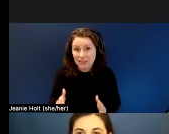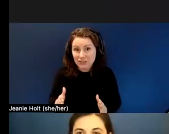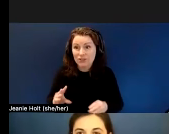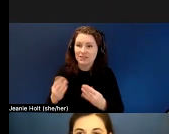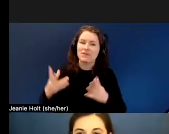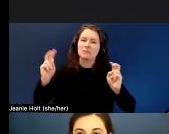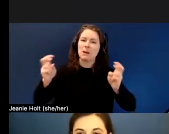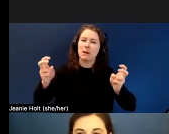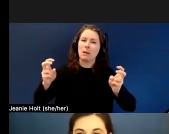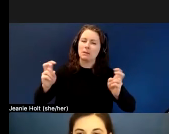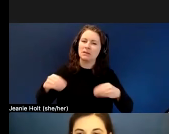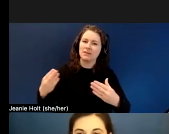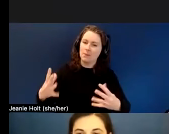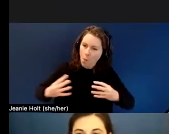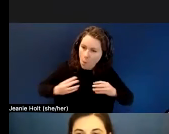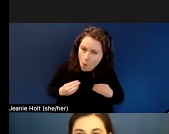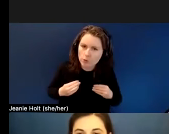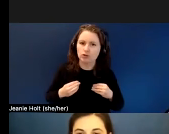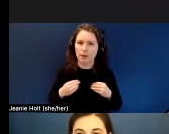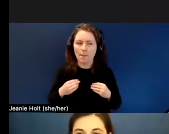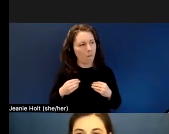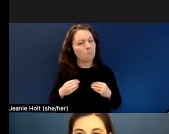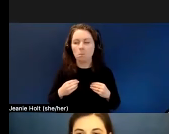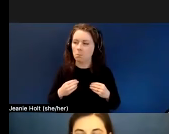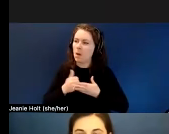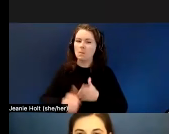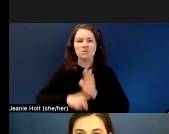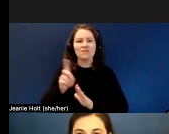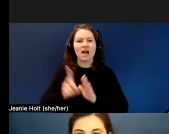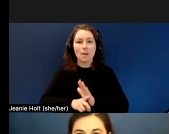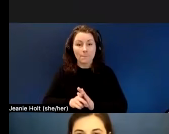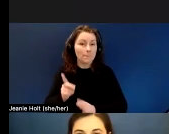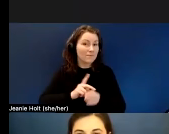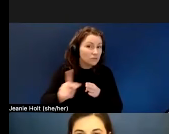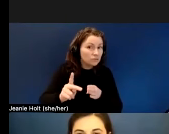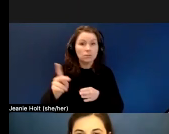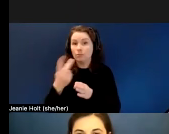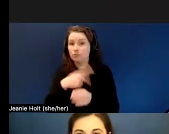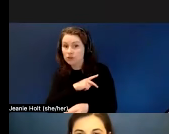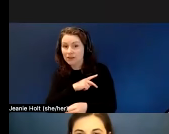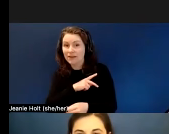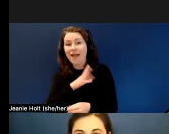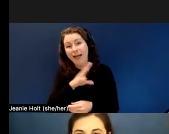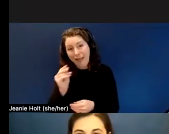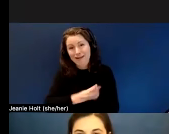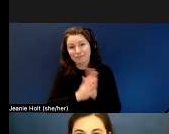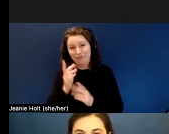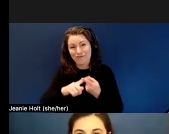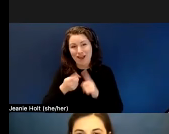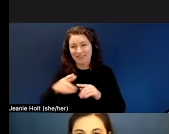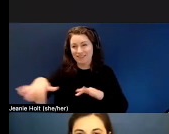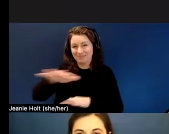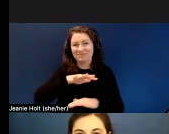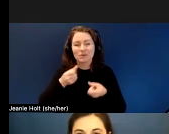titles, give them ownership, and help them develop personally and professionally, and make friends. So we try to